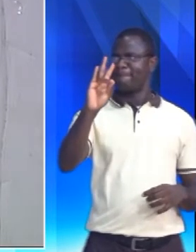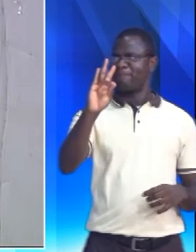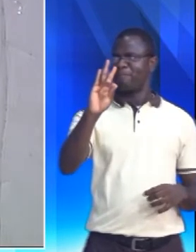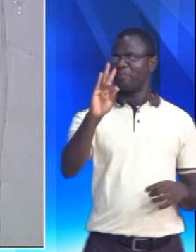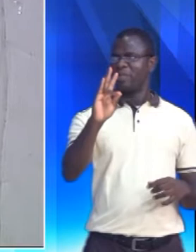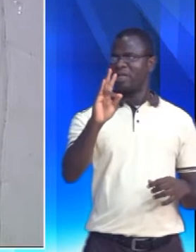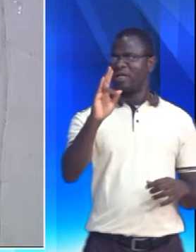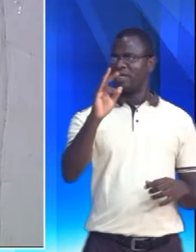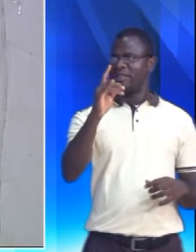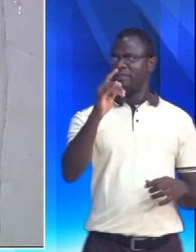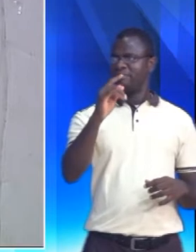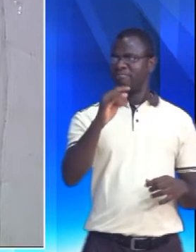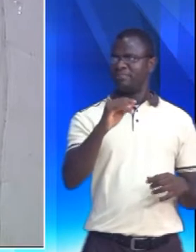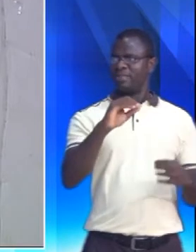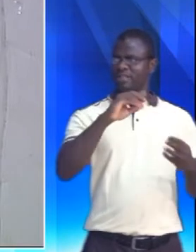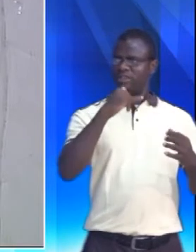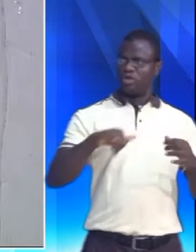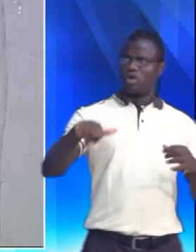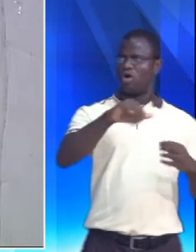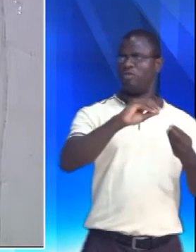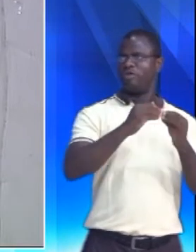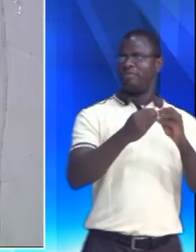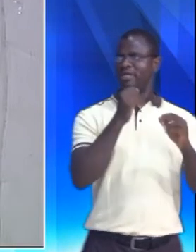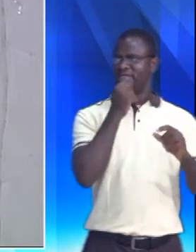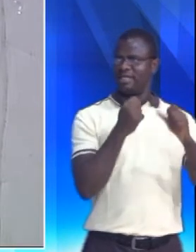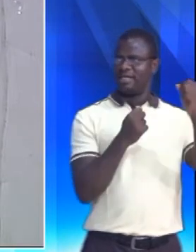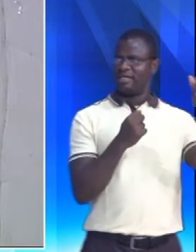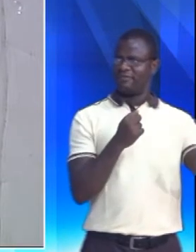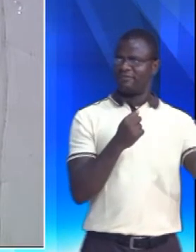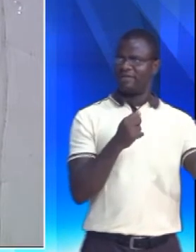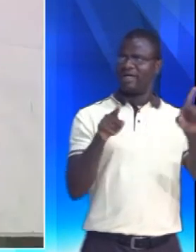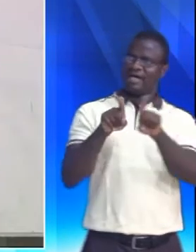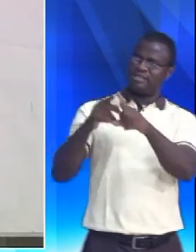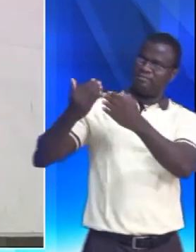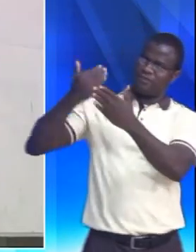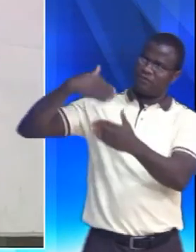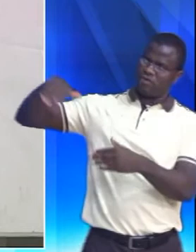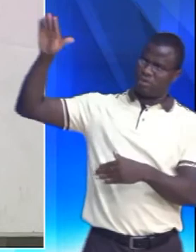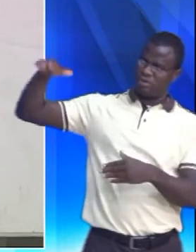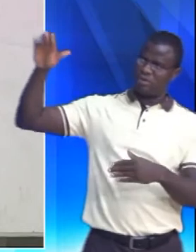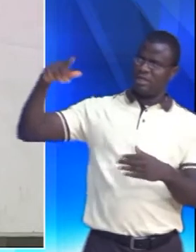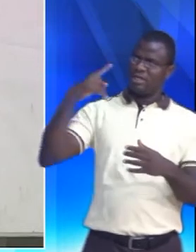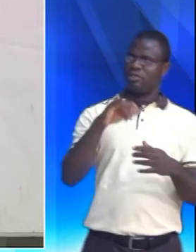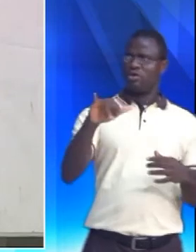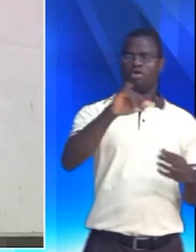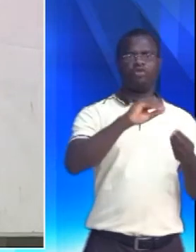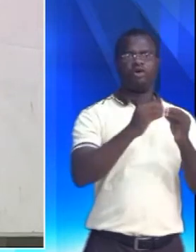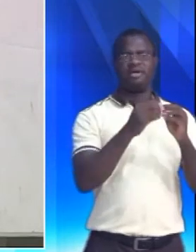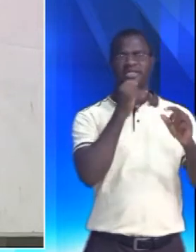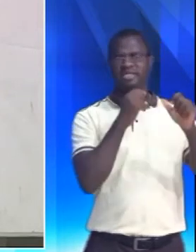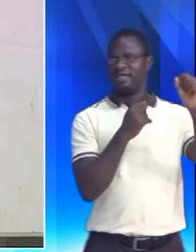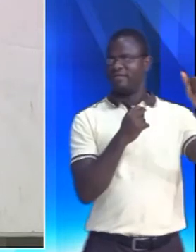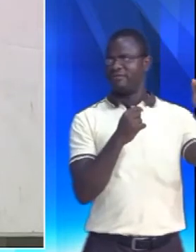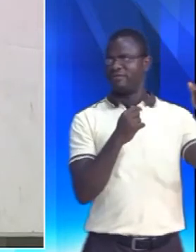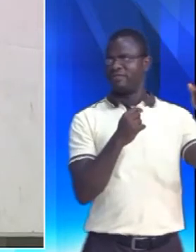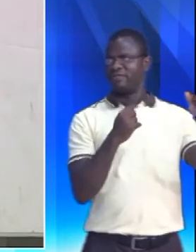coefficient 11 and the second one attached to another coefficient 7. And looking at our previous